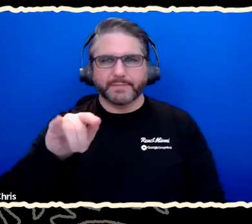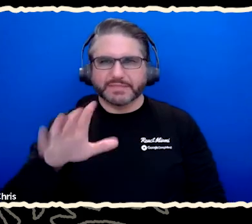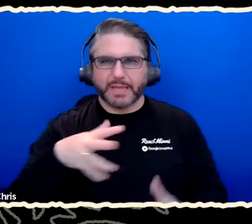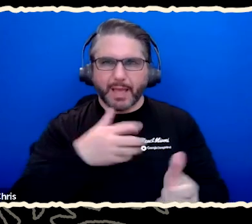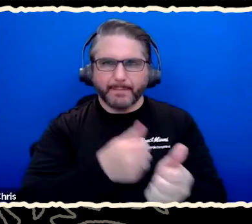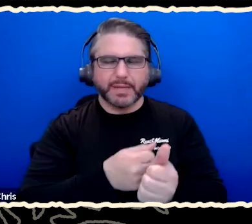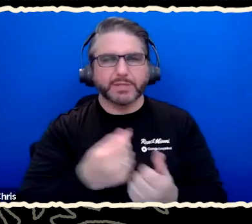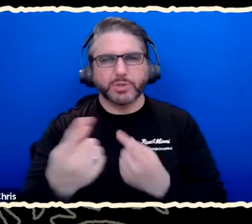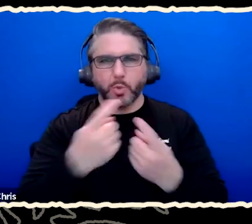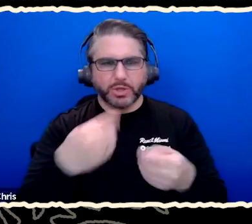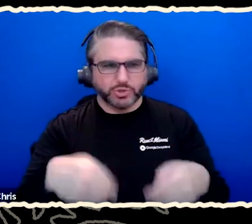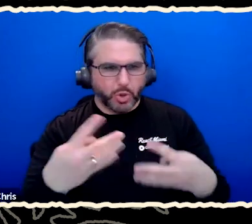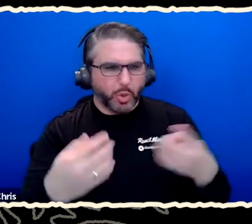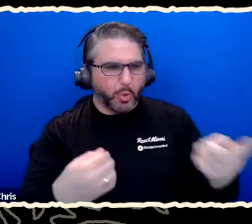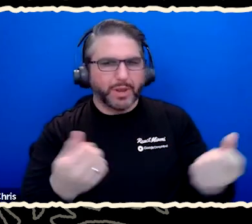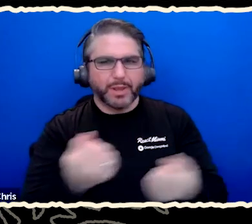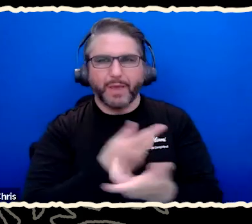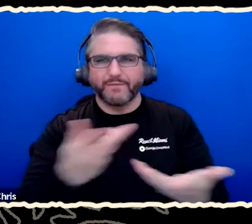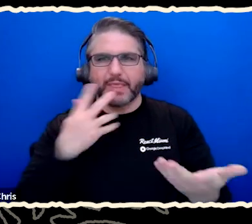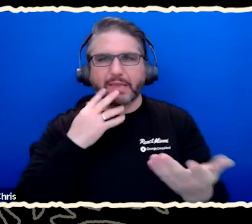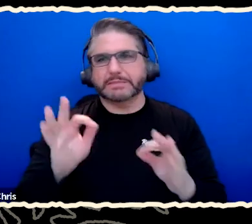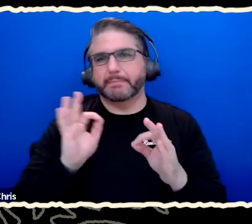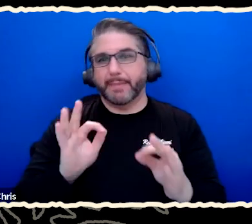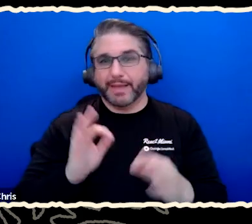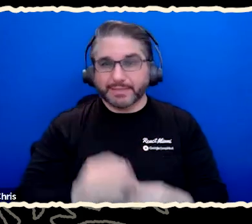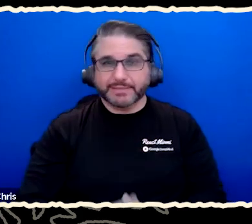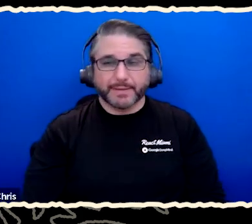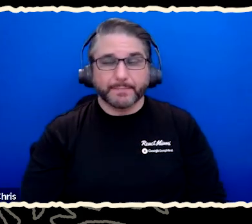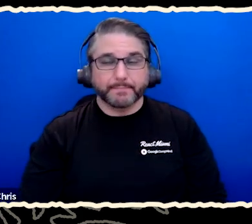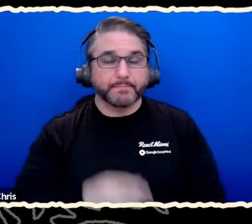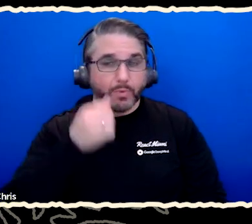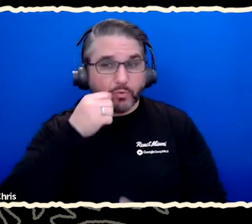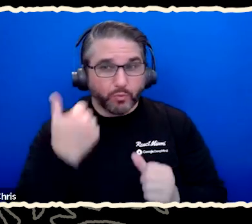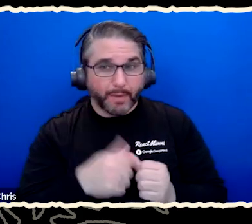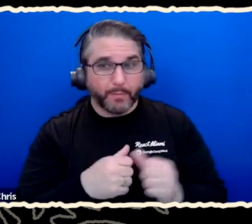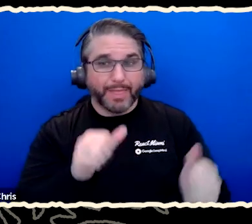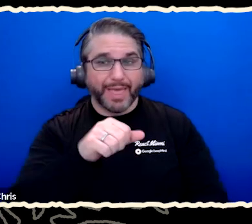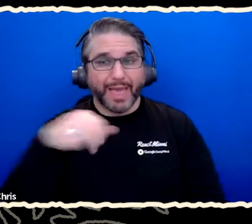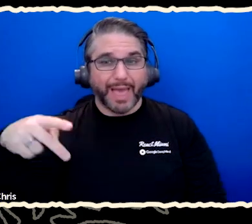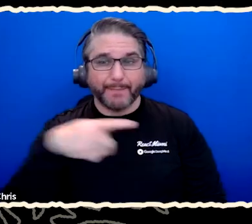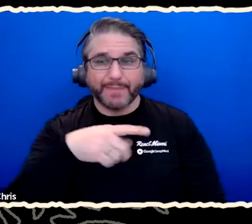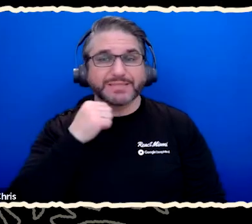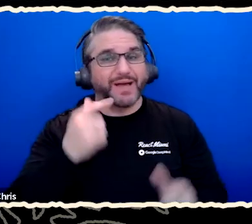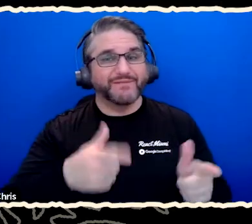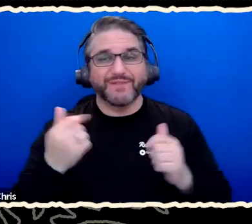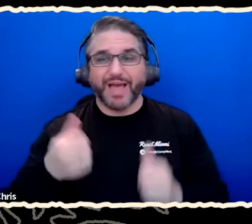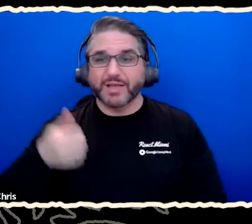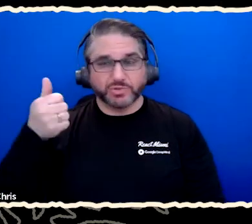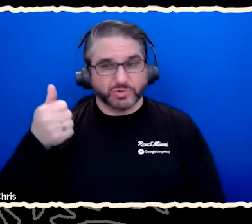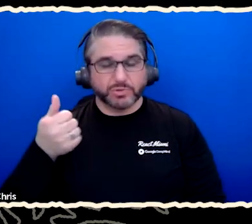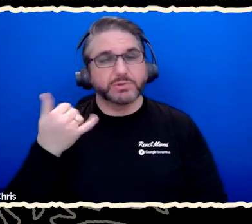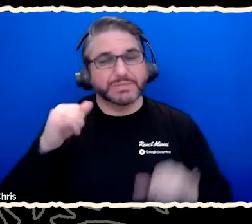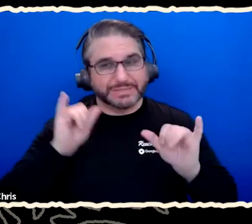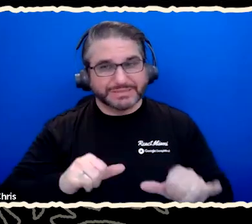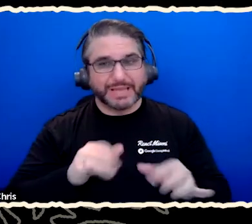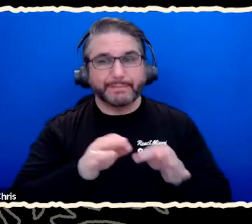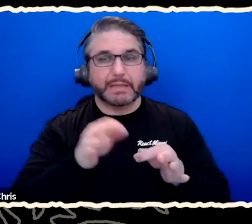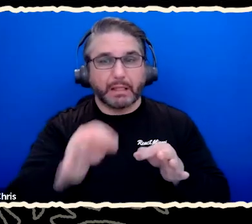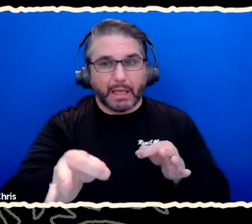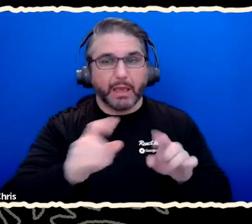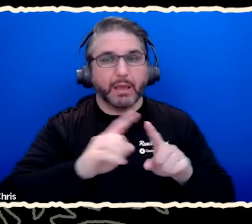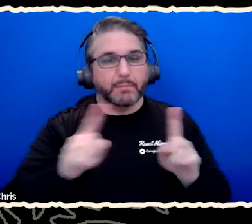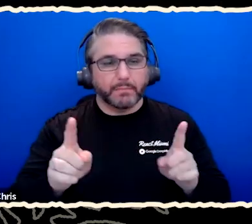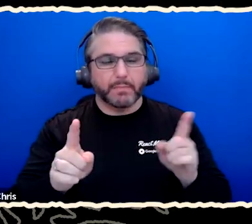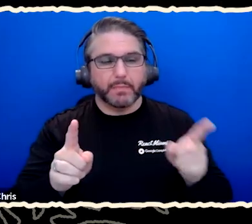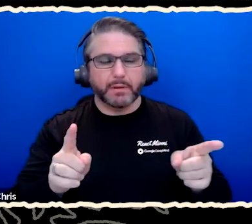just amazing. So remember that the app is not actually any faster. It's still the same delays, but since we